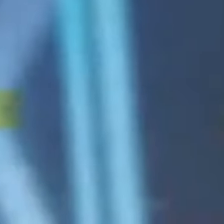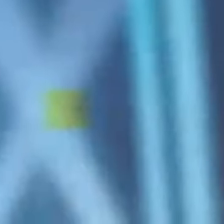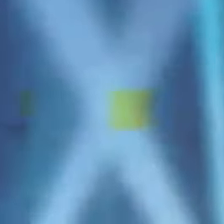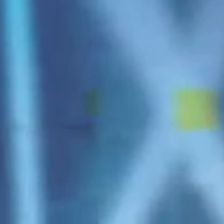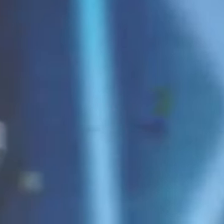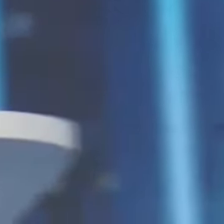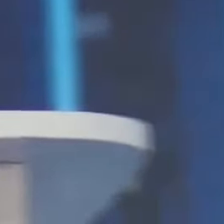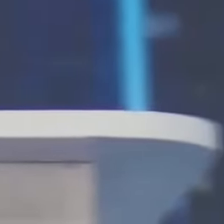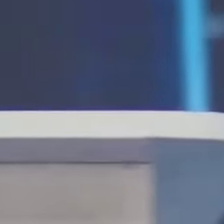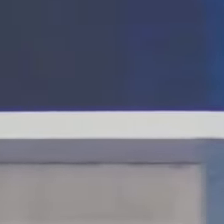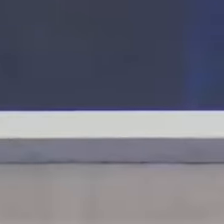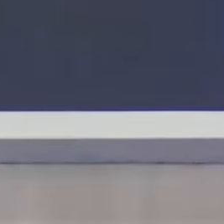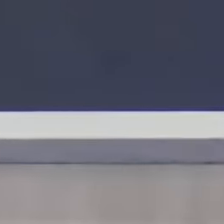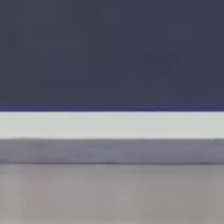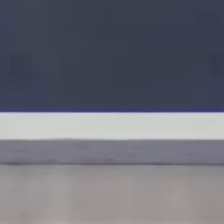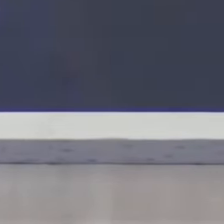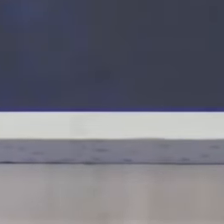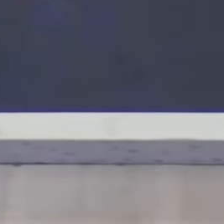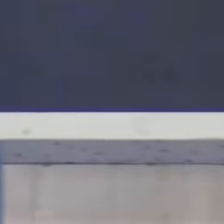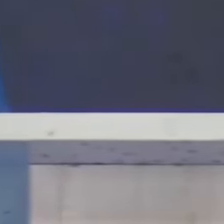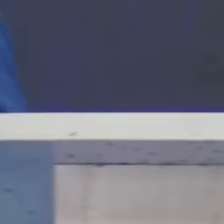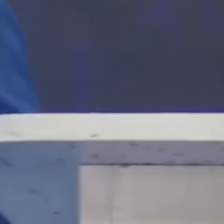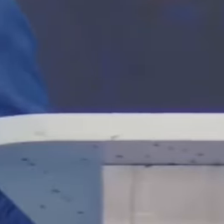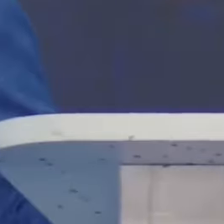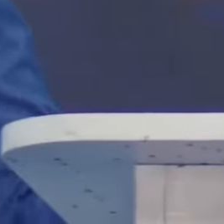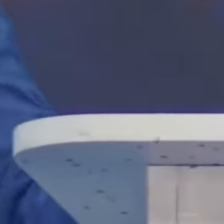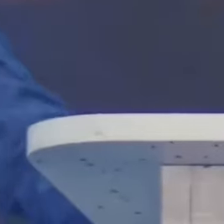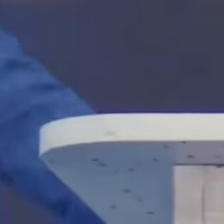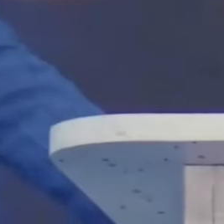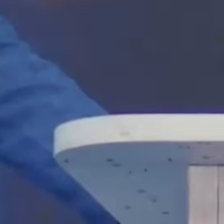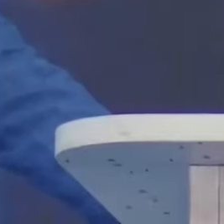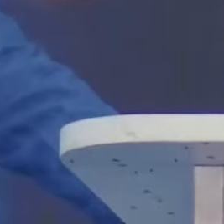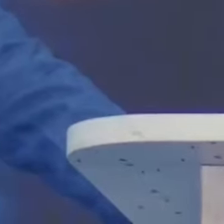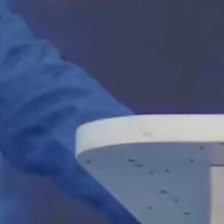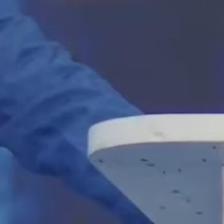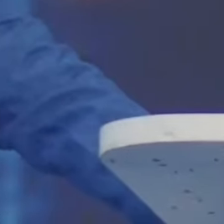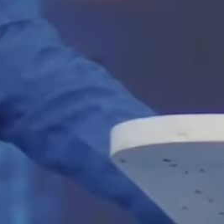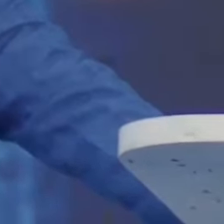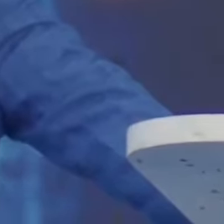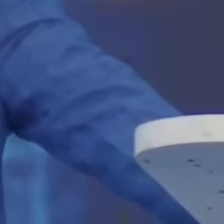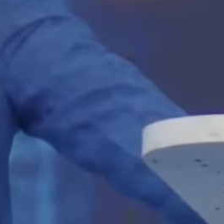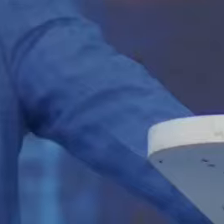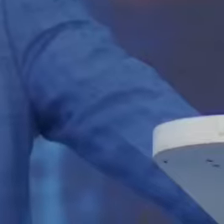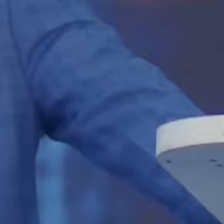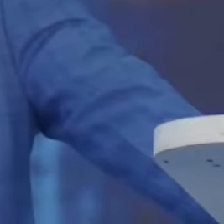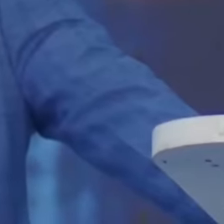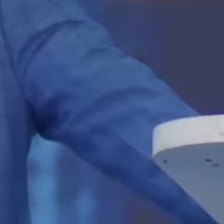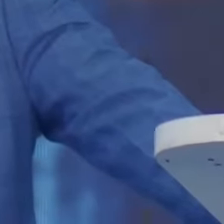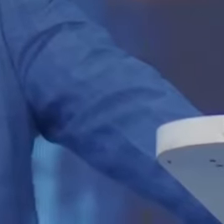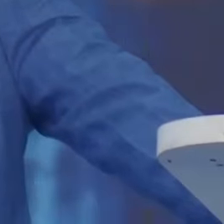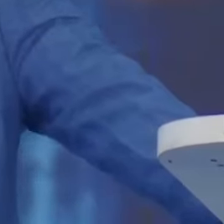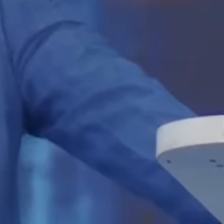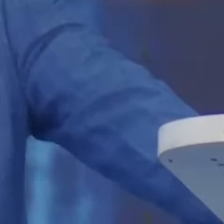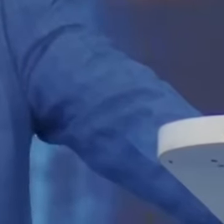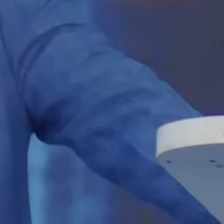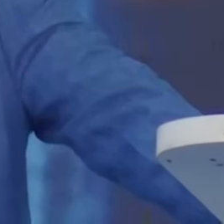of evil goals, bad goals, and sinful goals, and destructive goals. You cannot network with